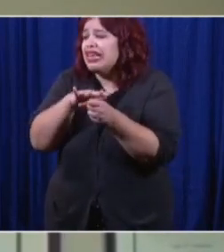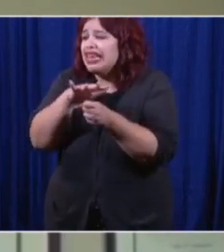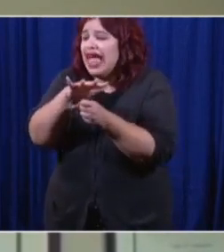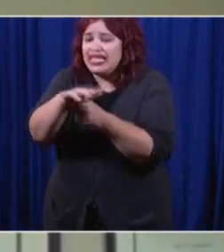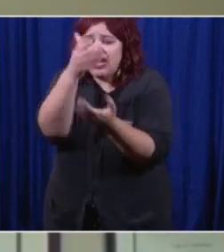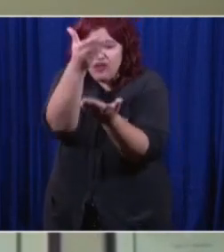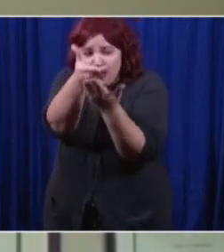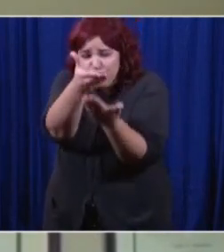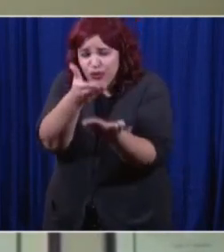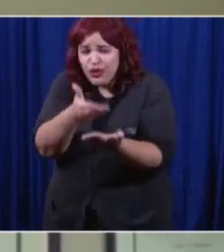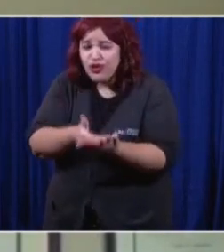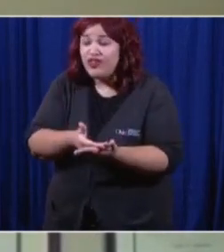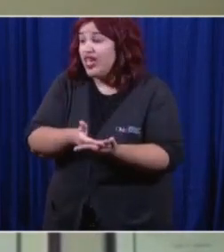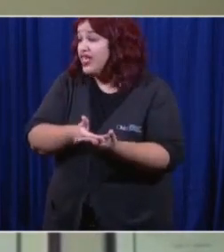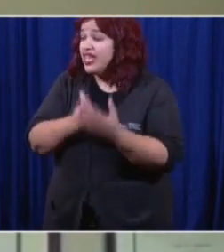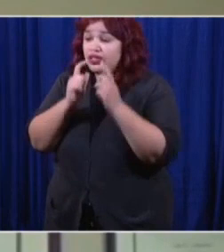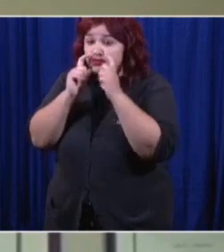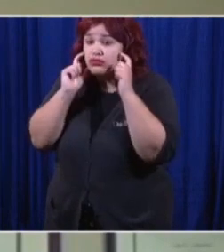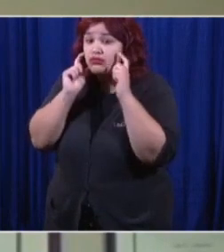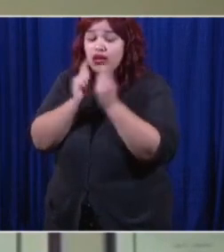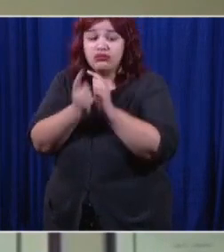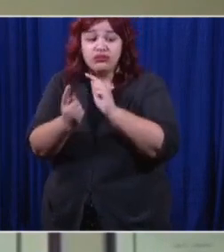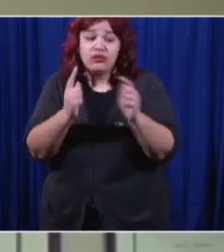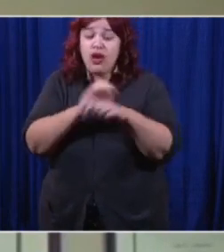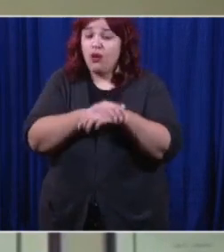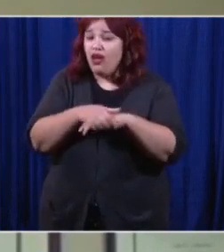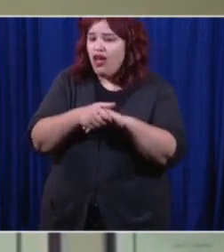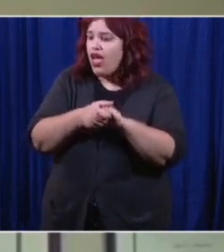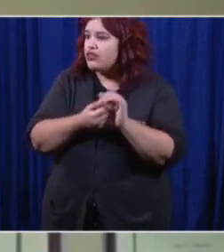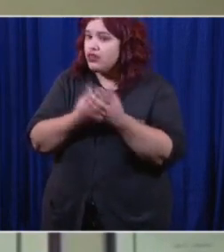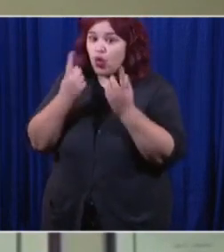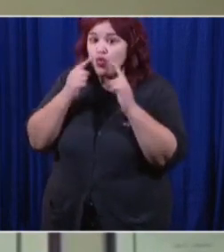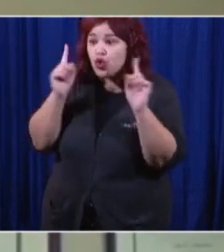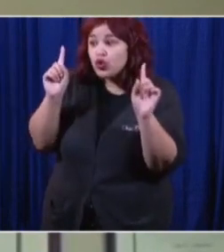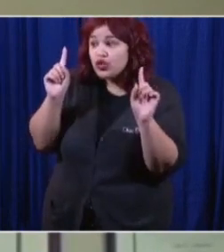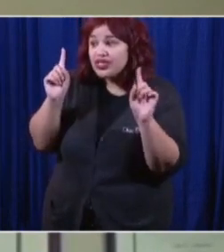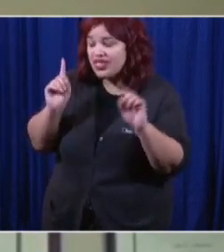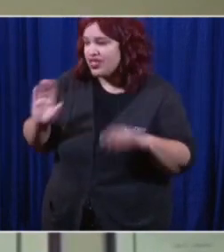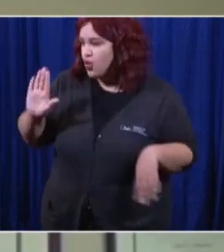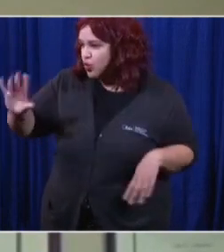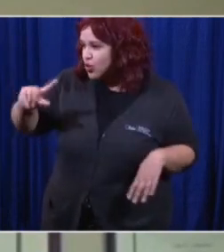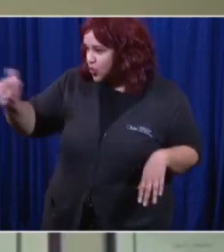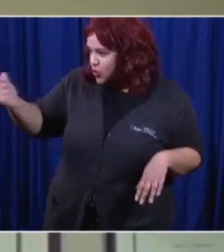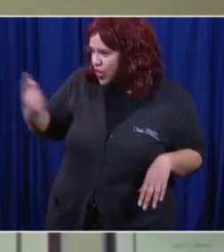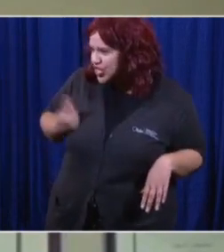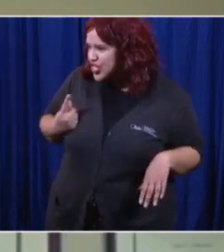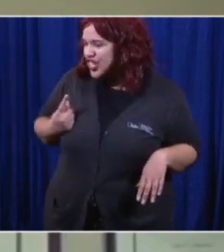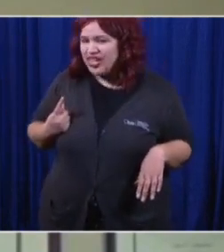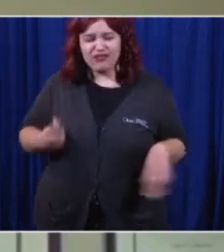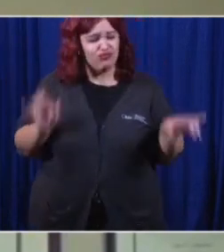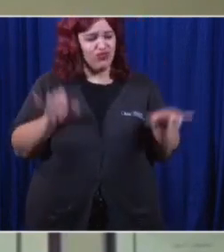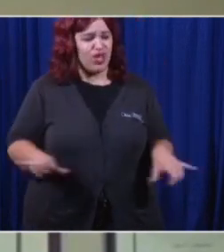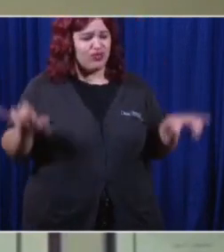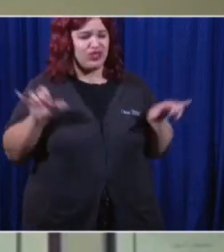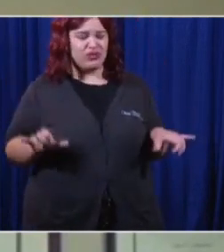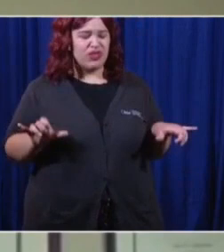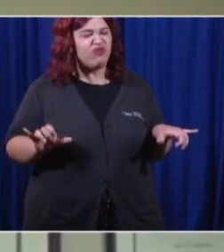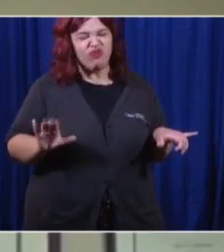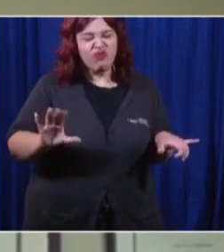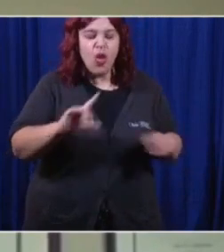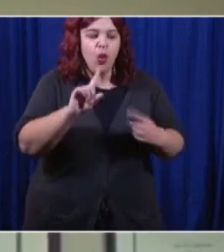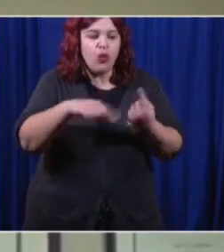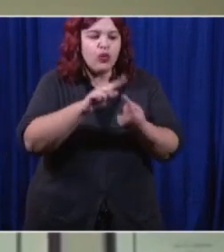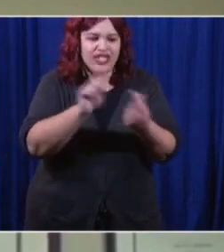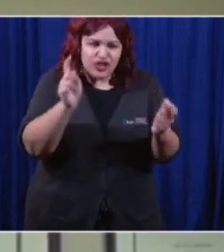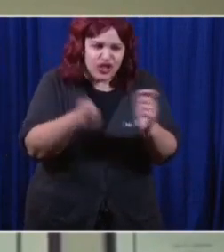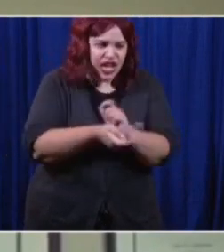do this. Now, your question is a very, very good one, and it is part of the dialogue that public health leaders and